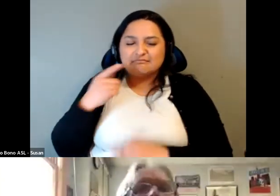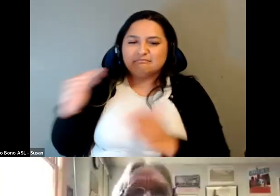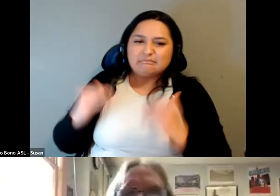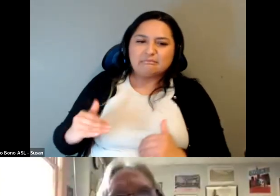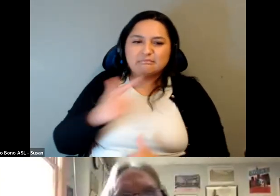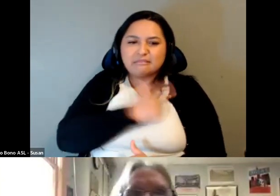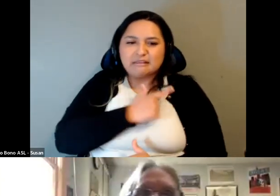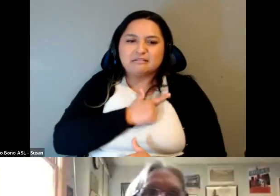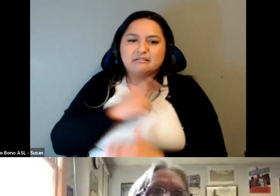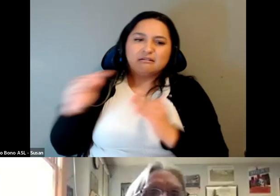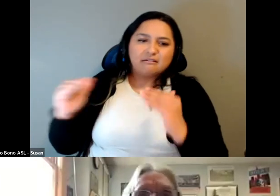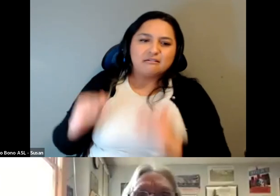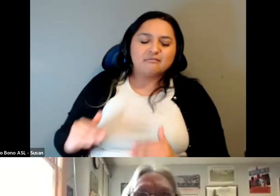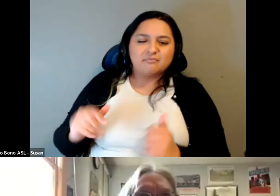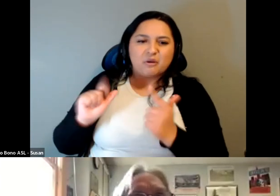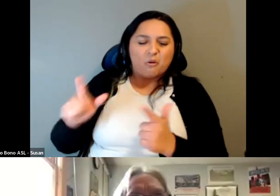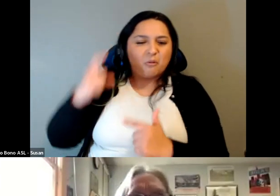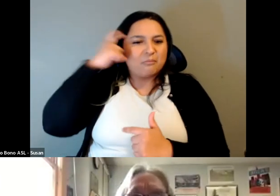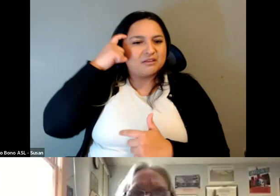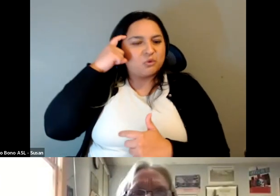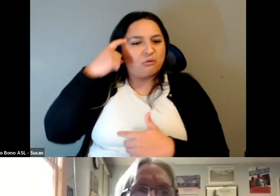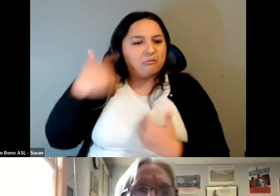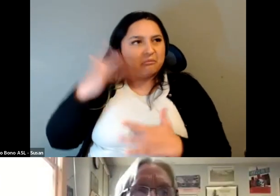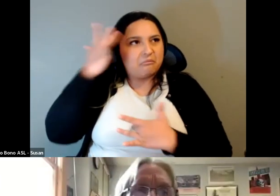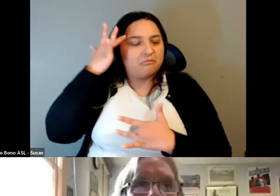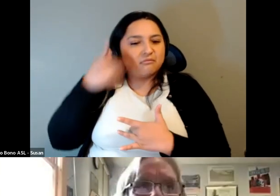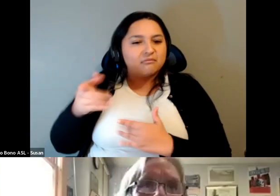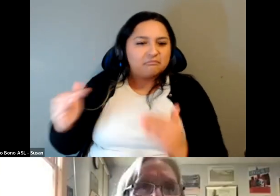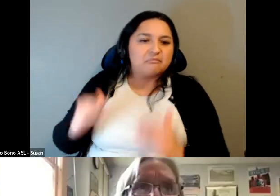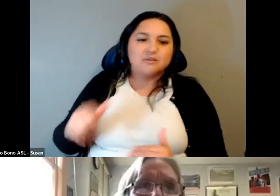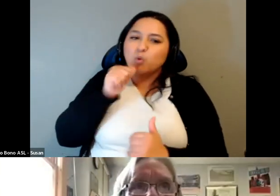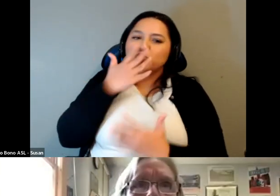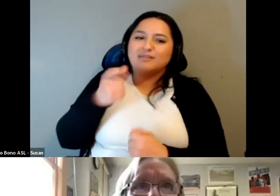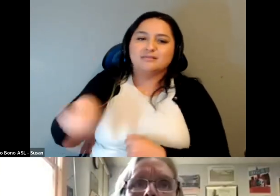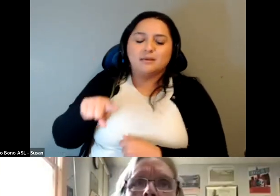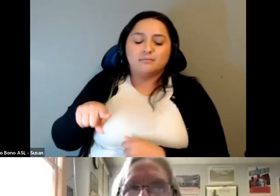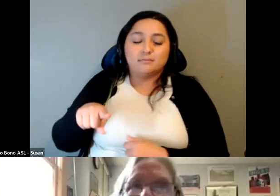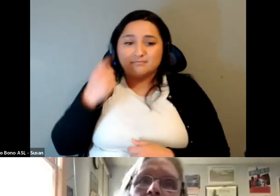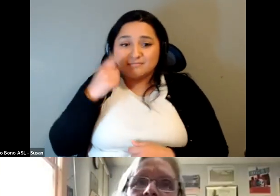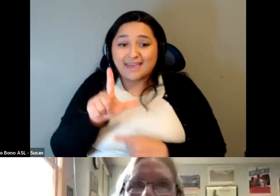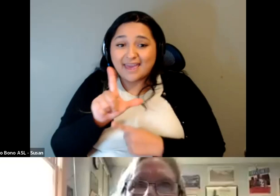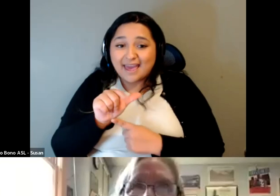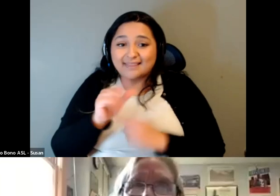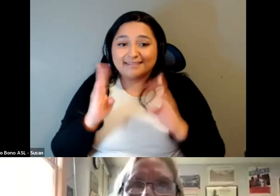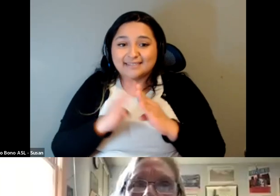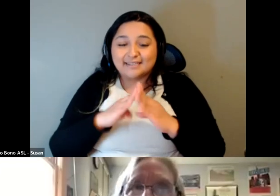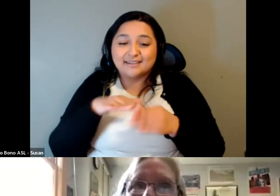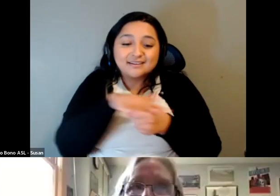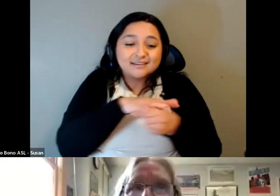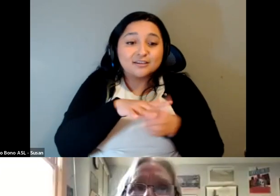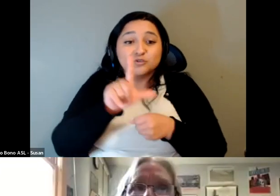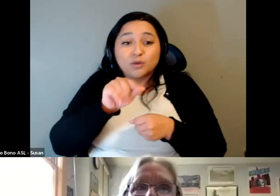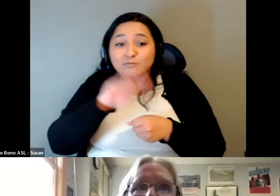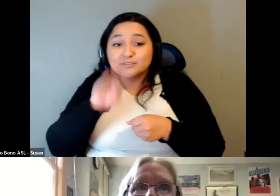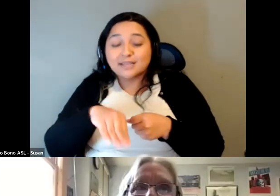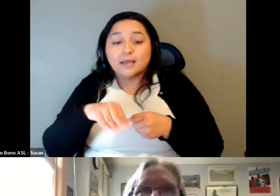They're all not to be trusted. You know, 20% of the city of LA is now off limits to unhoused